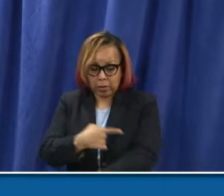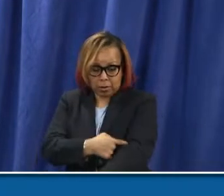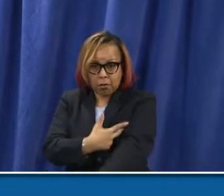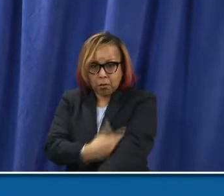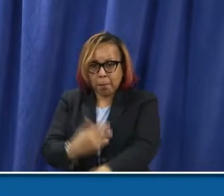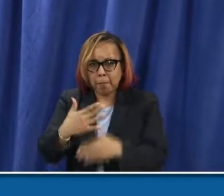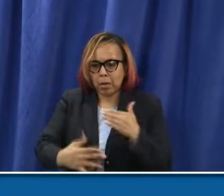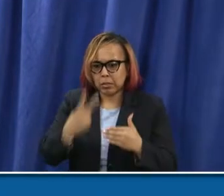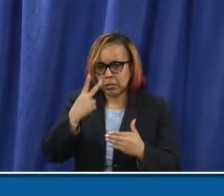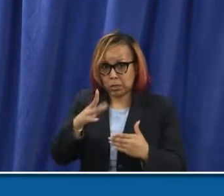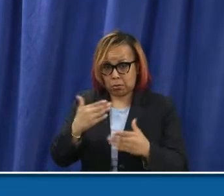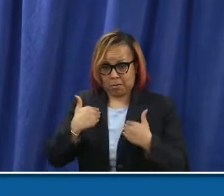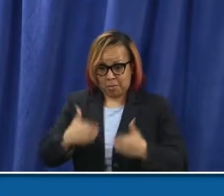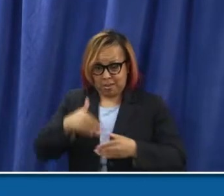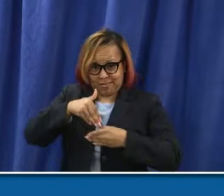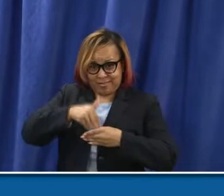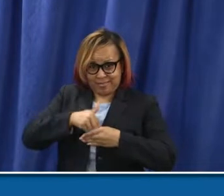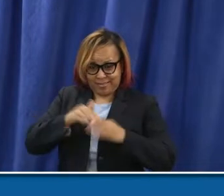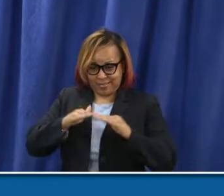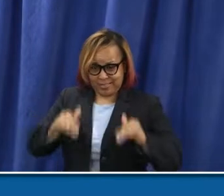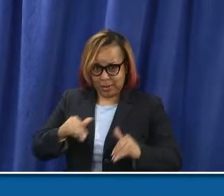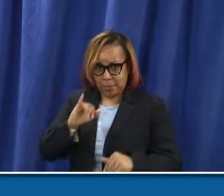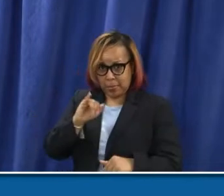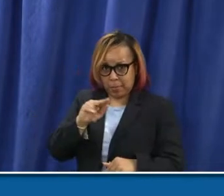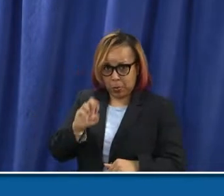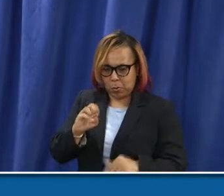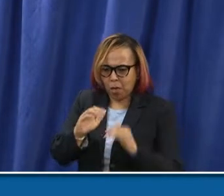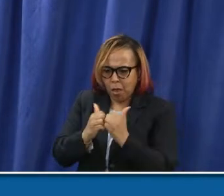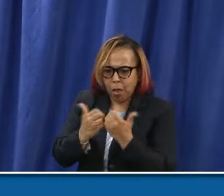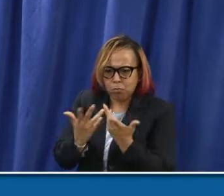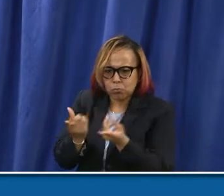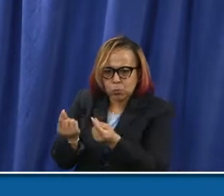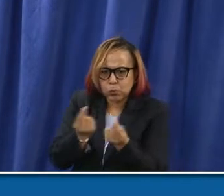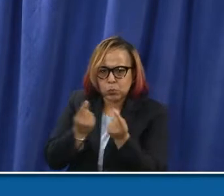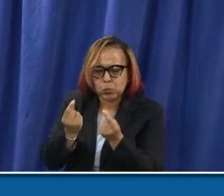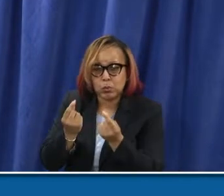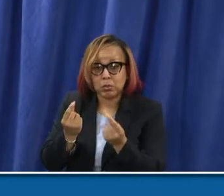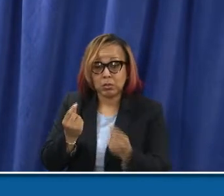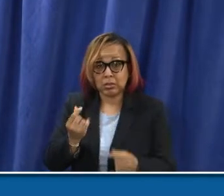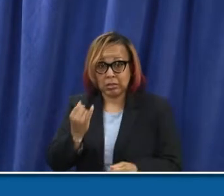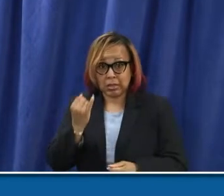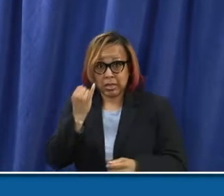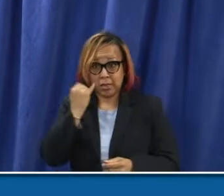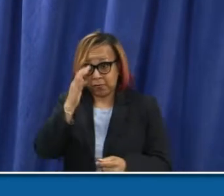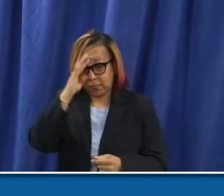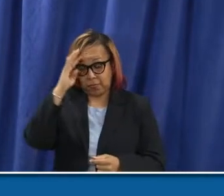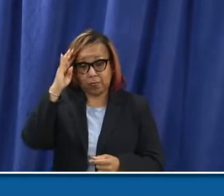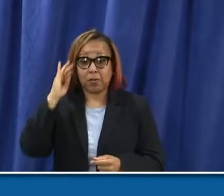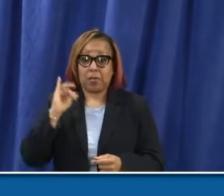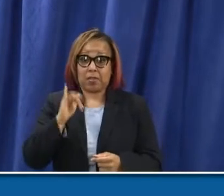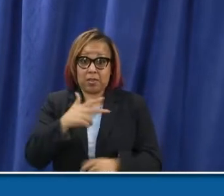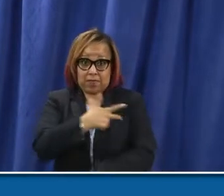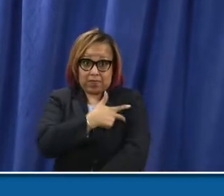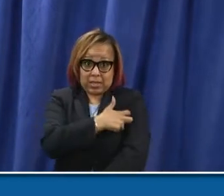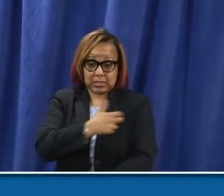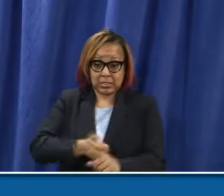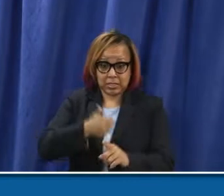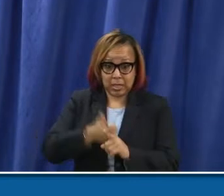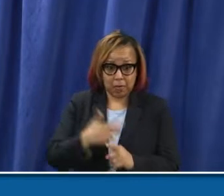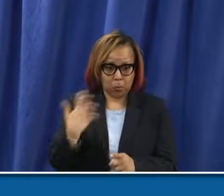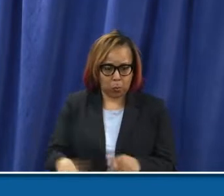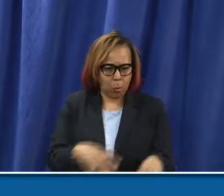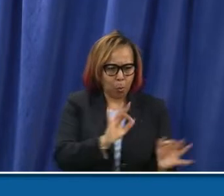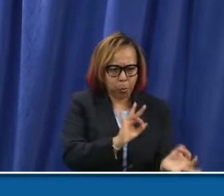how does the immune system respond in these few hundred people. Only if a vaccine flies through with